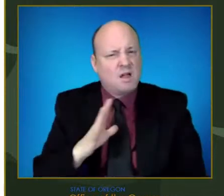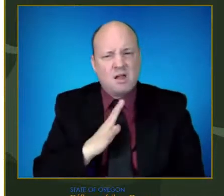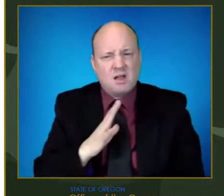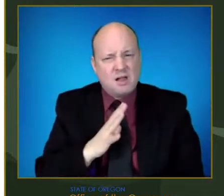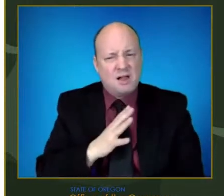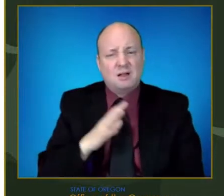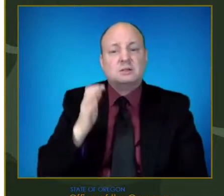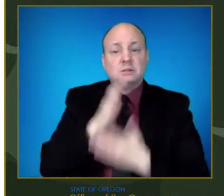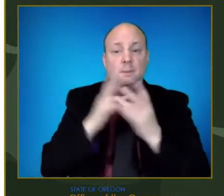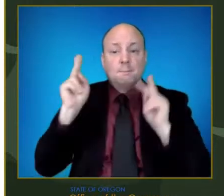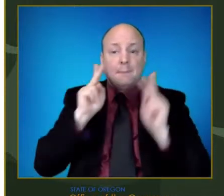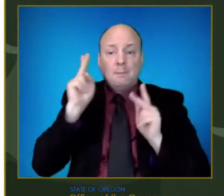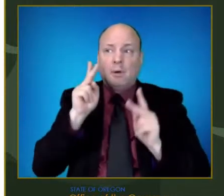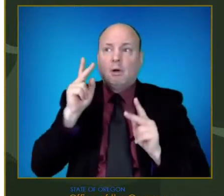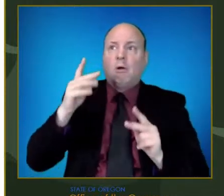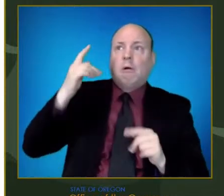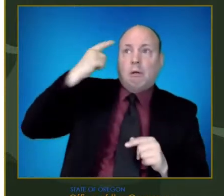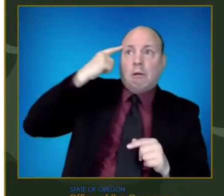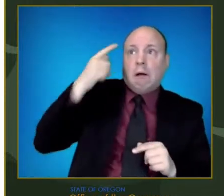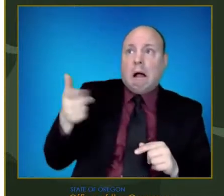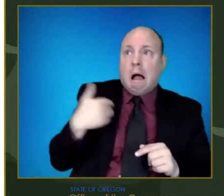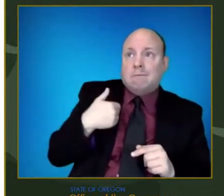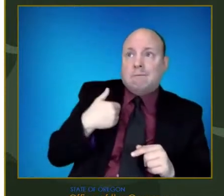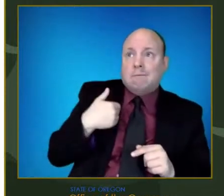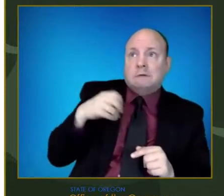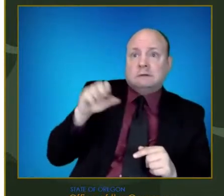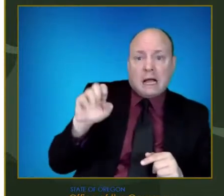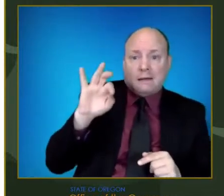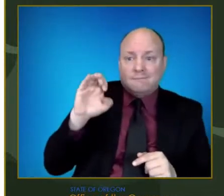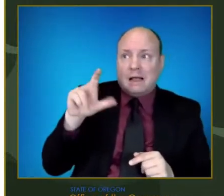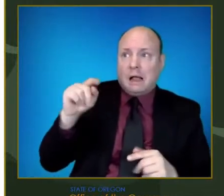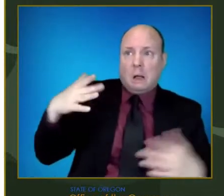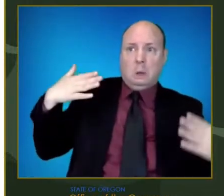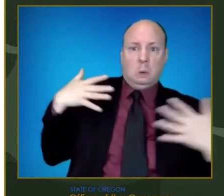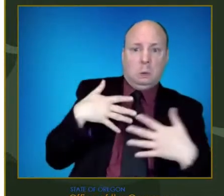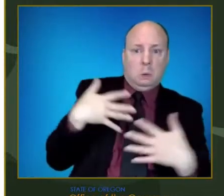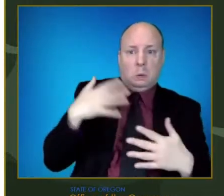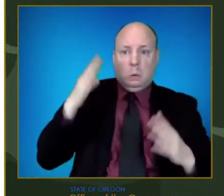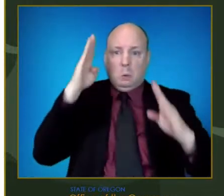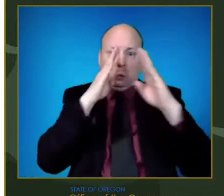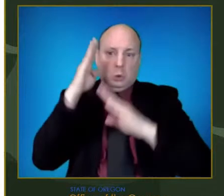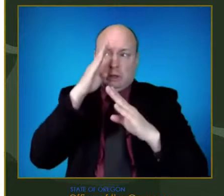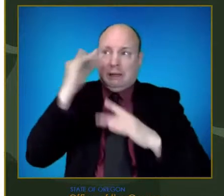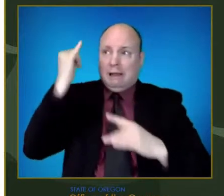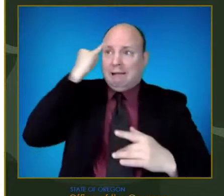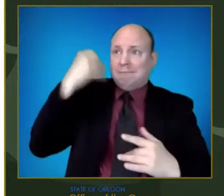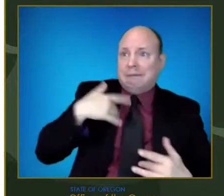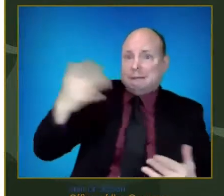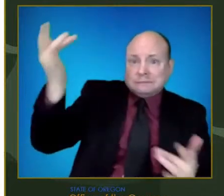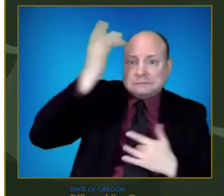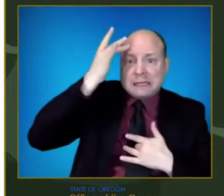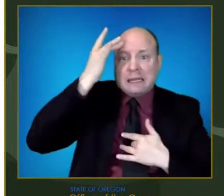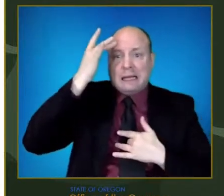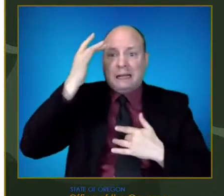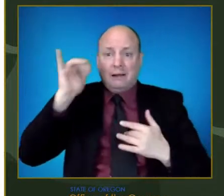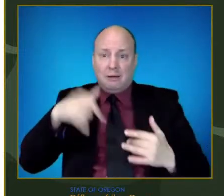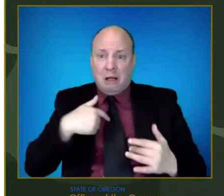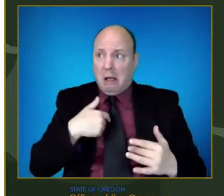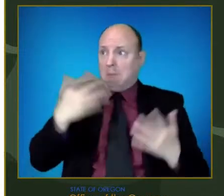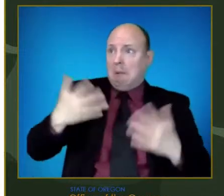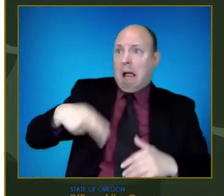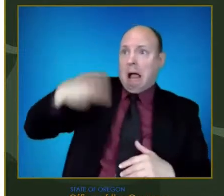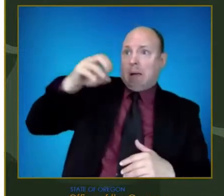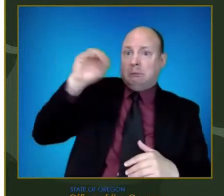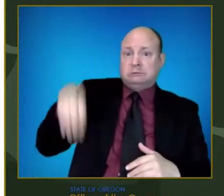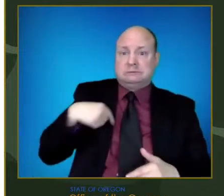among people 80 and older is 20%, 1 in 5. The serious risk the virus poses to older adults far outweighs